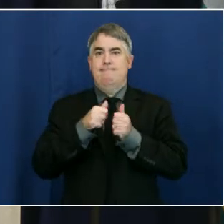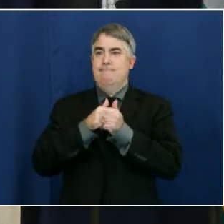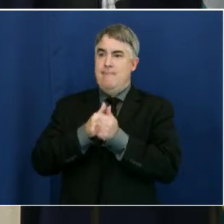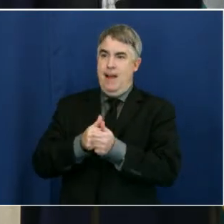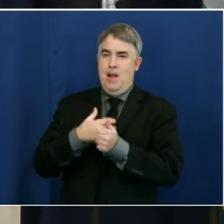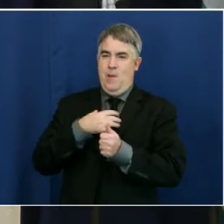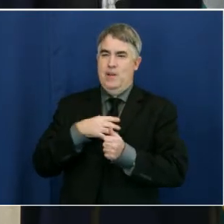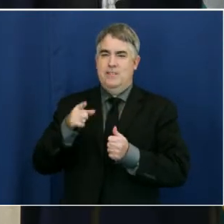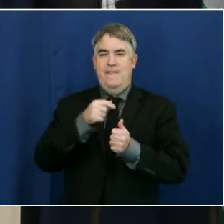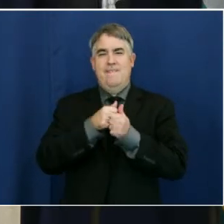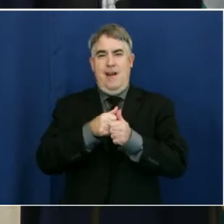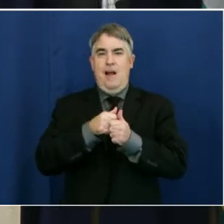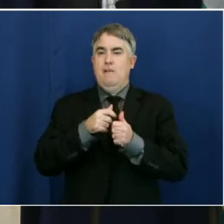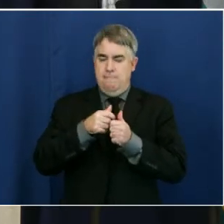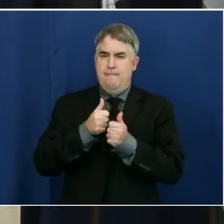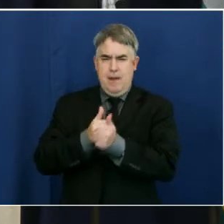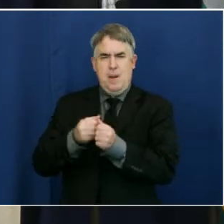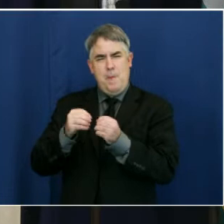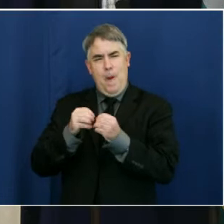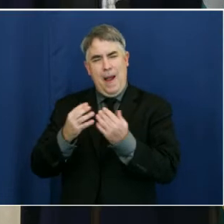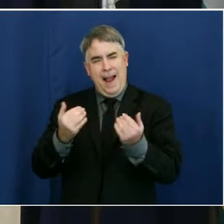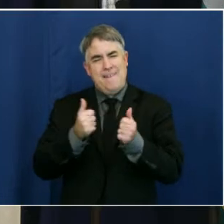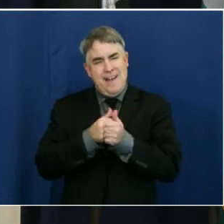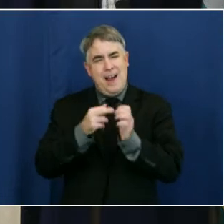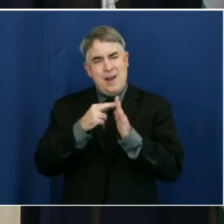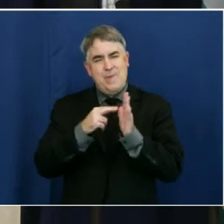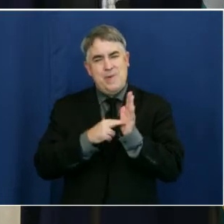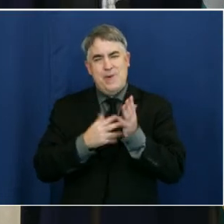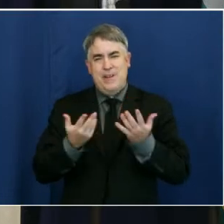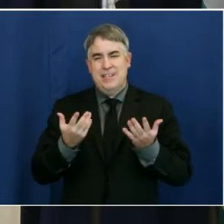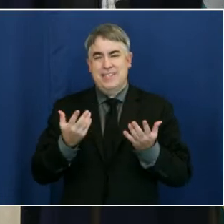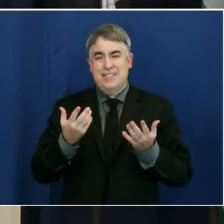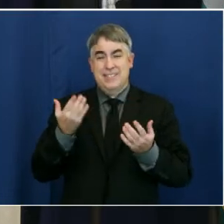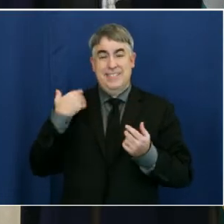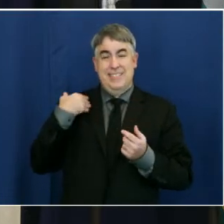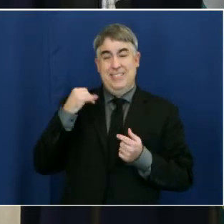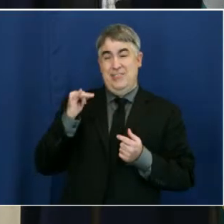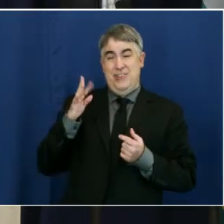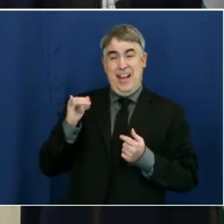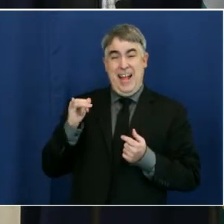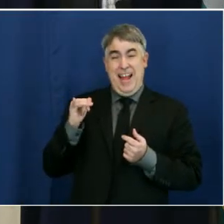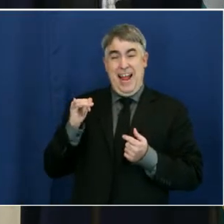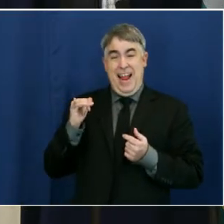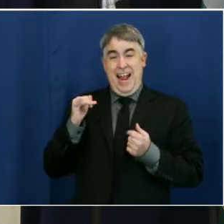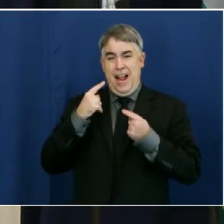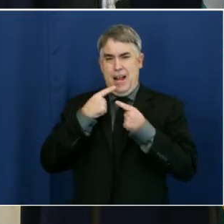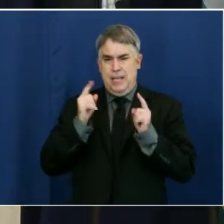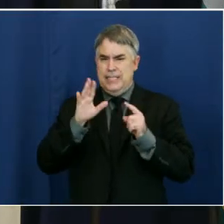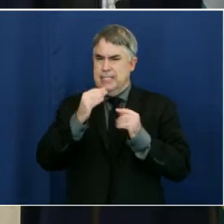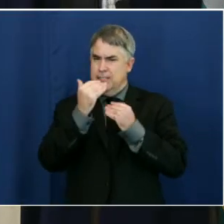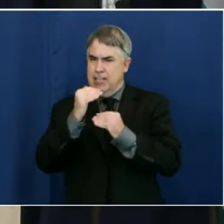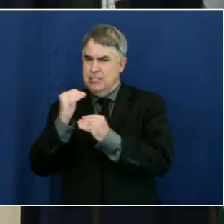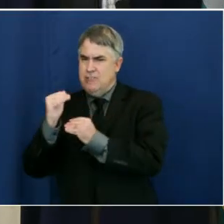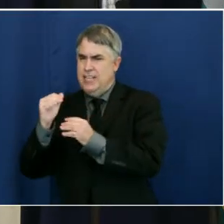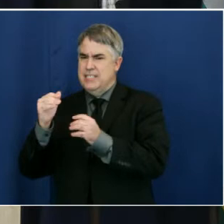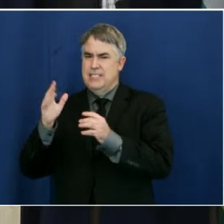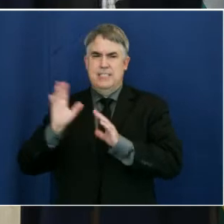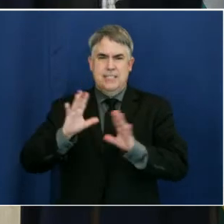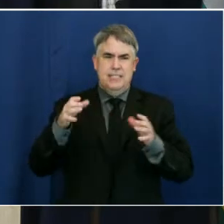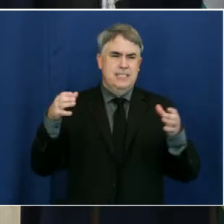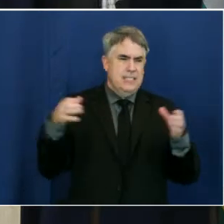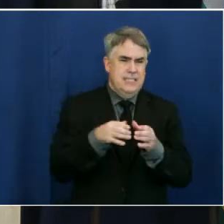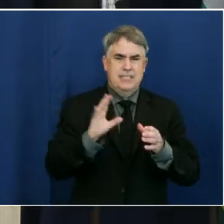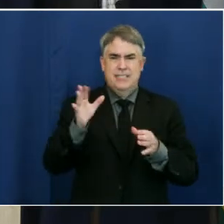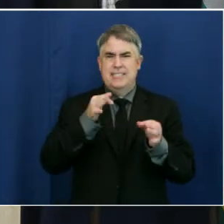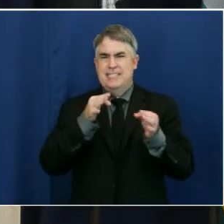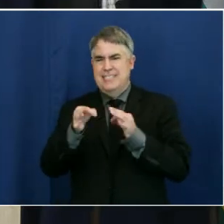happened. We saw how it happened in July when the restrictions were placed, and we know that those practices